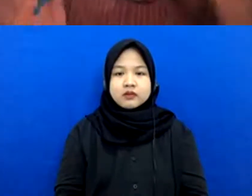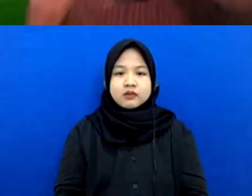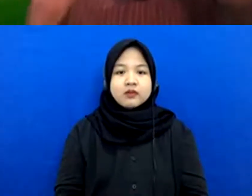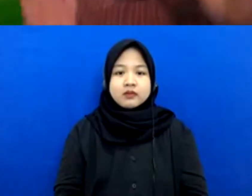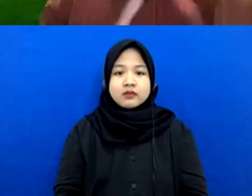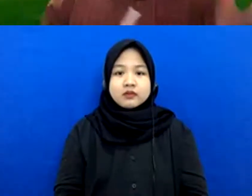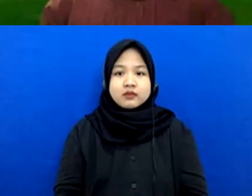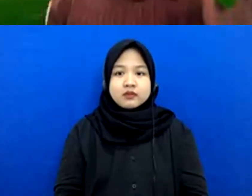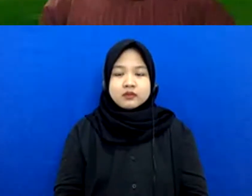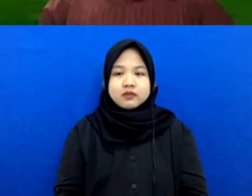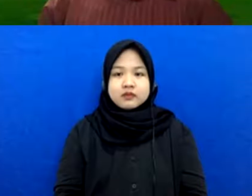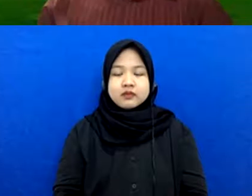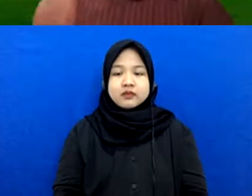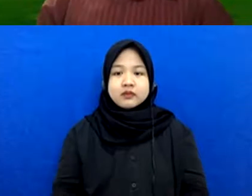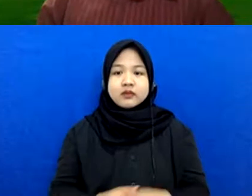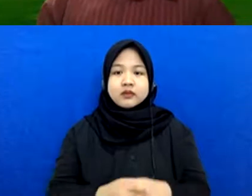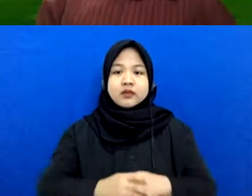I'm